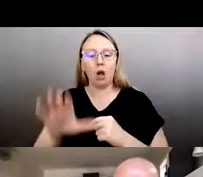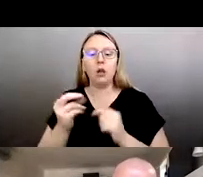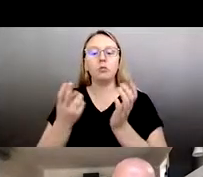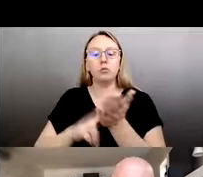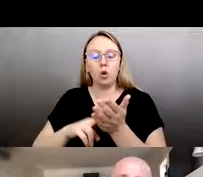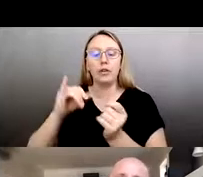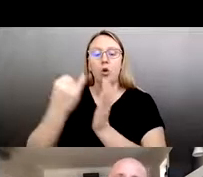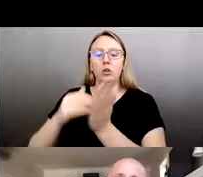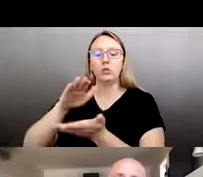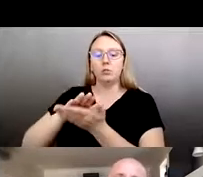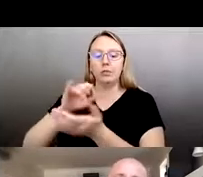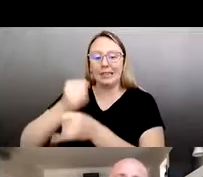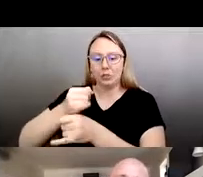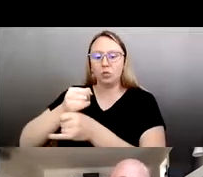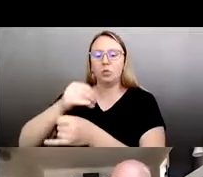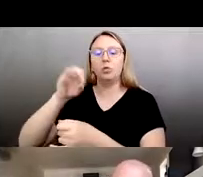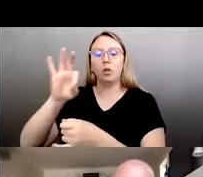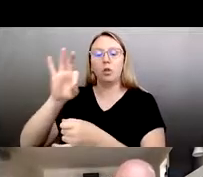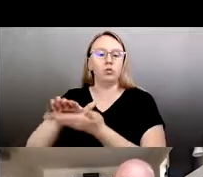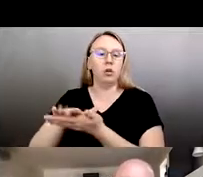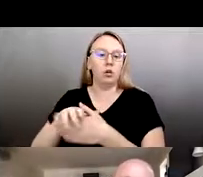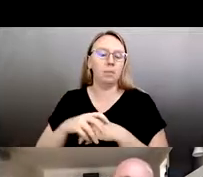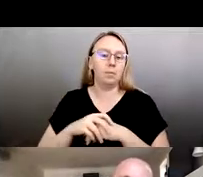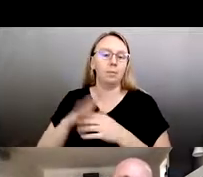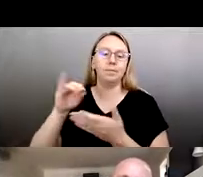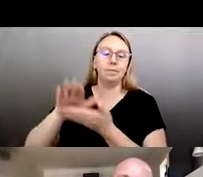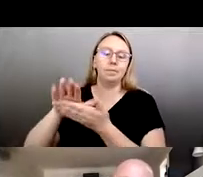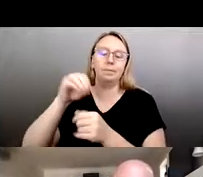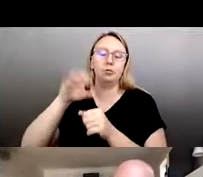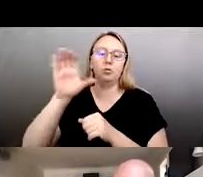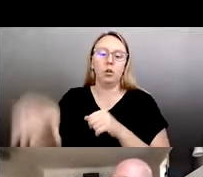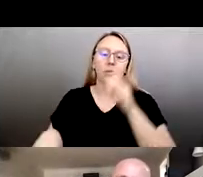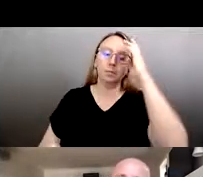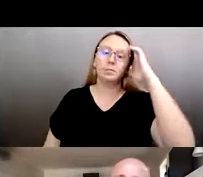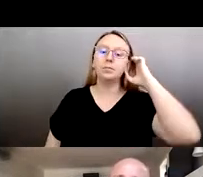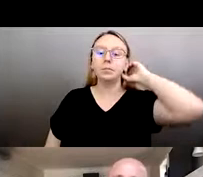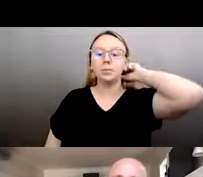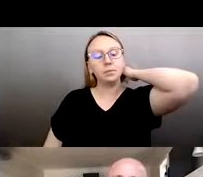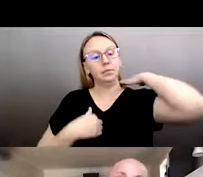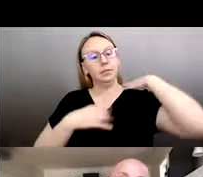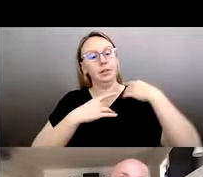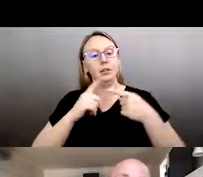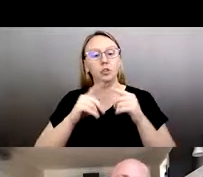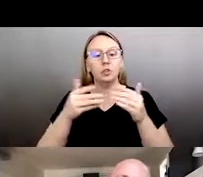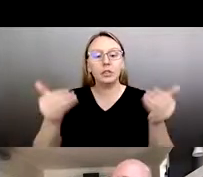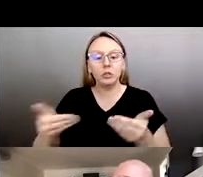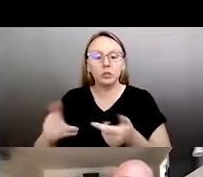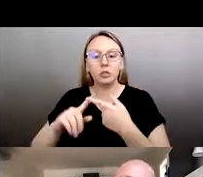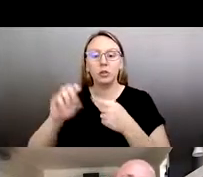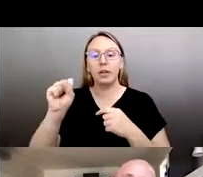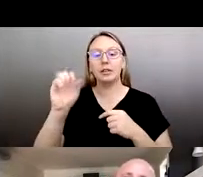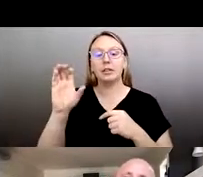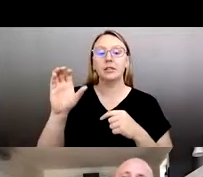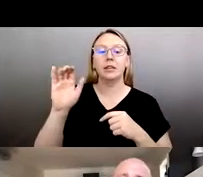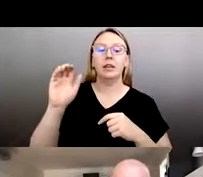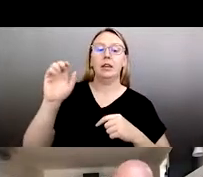Chicago. And I always show this image to introduce students to SAIC and the Art Institute in those years because Chicago was a very